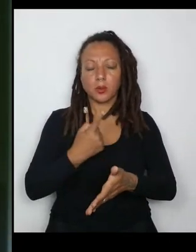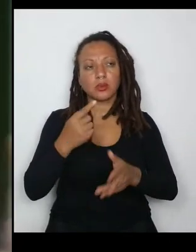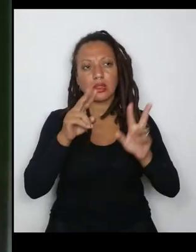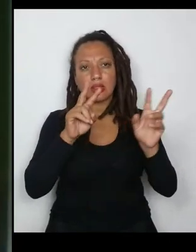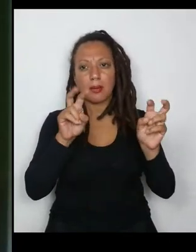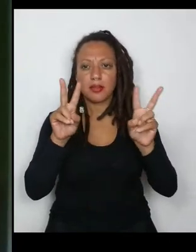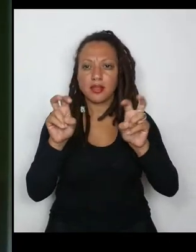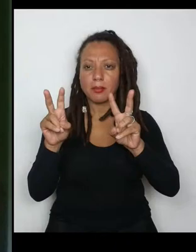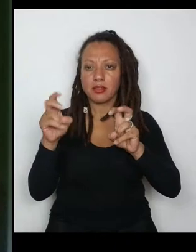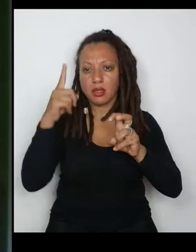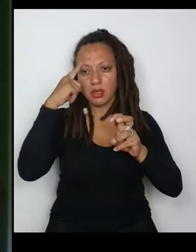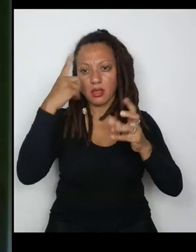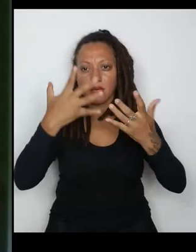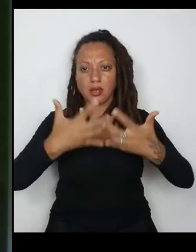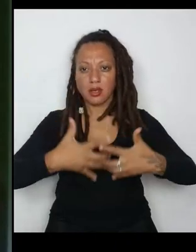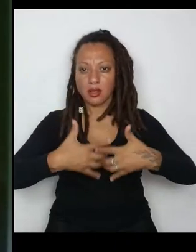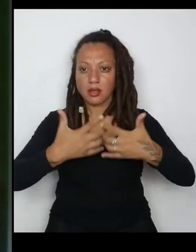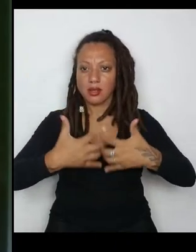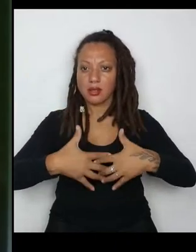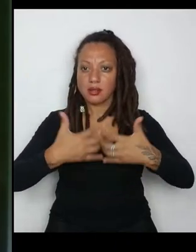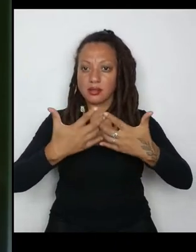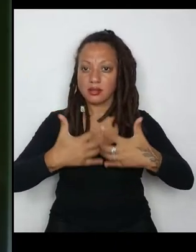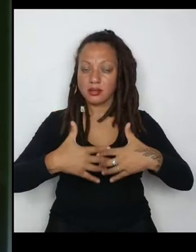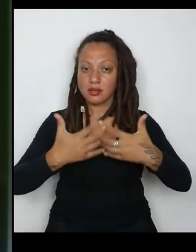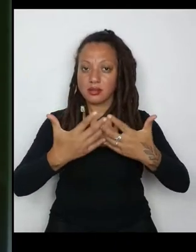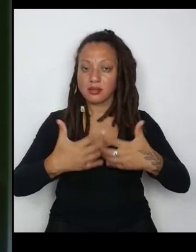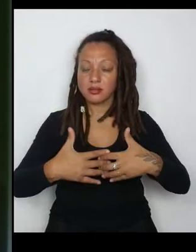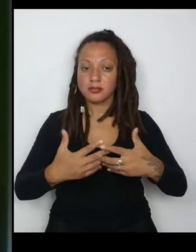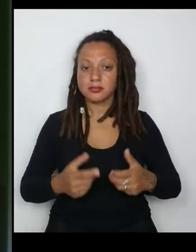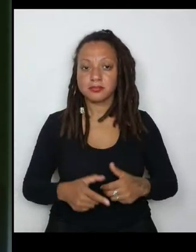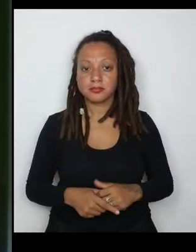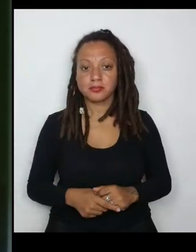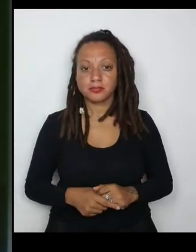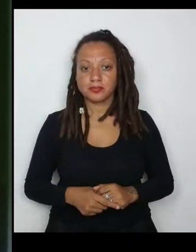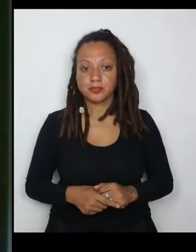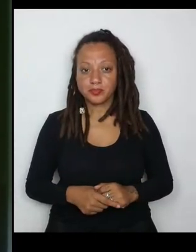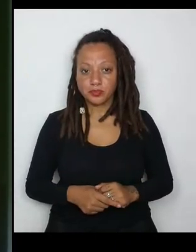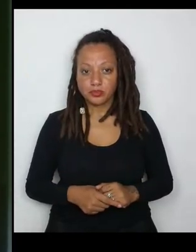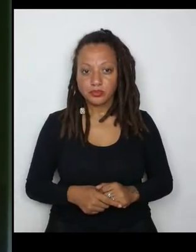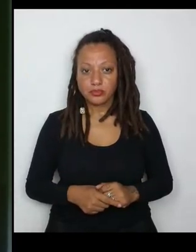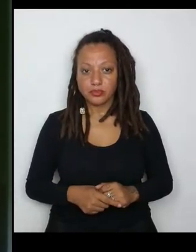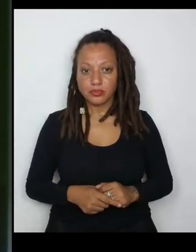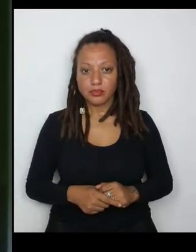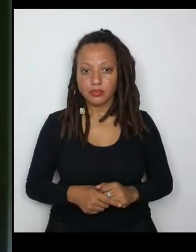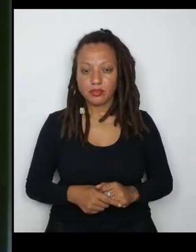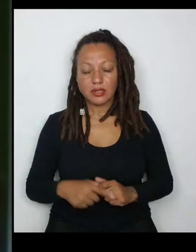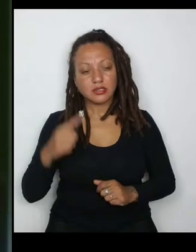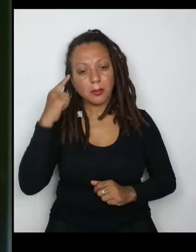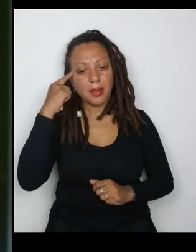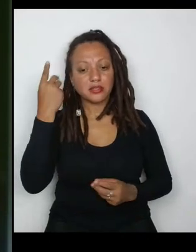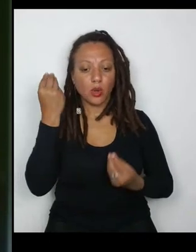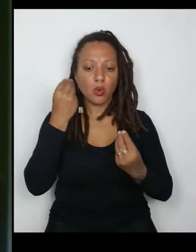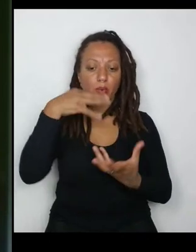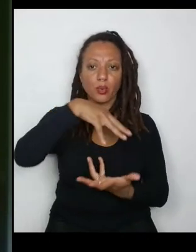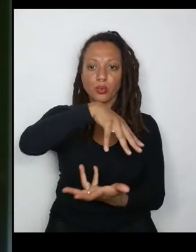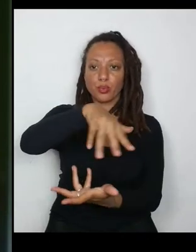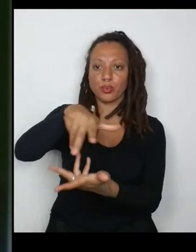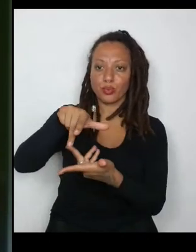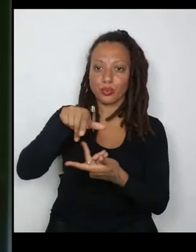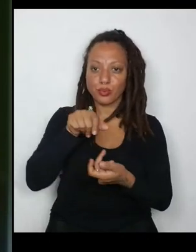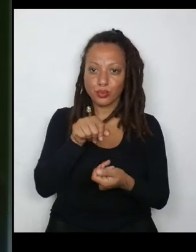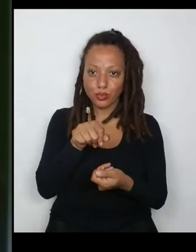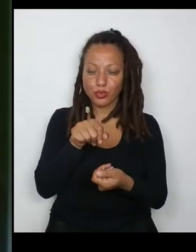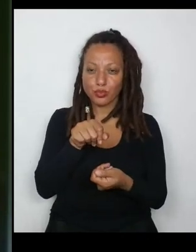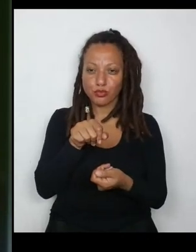in this sort of global sense right we are we've come to think that some of the monuments uh